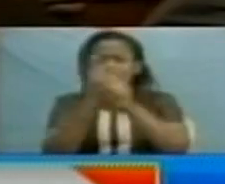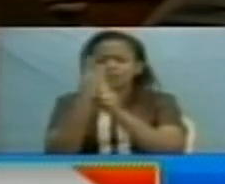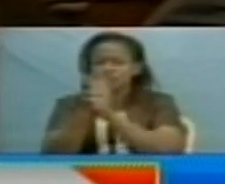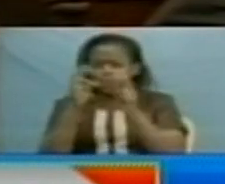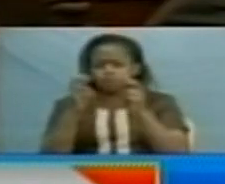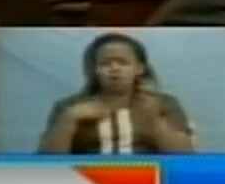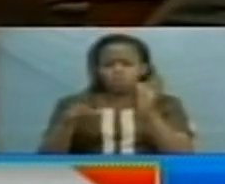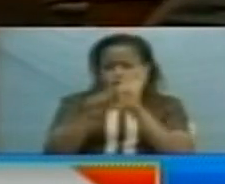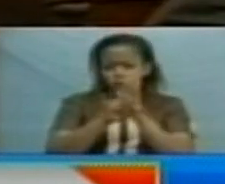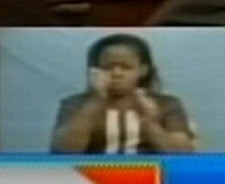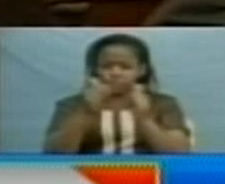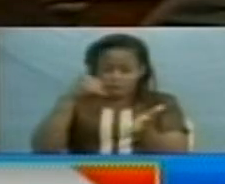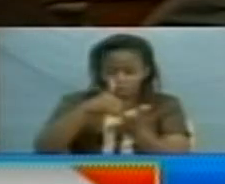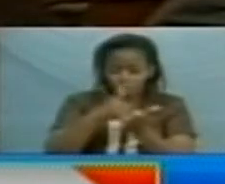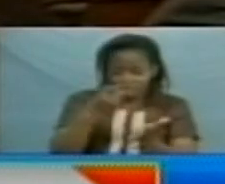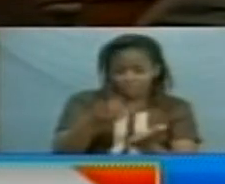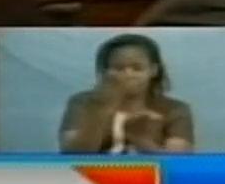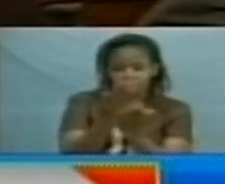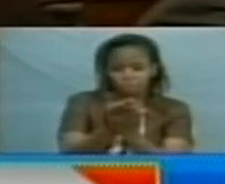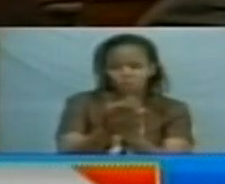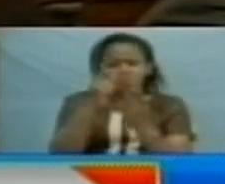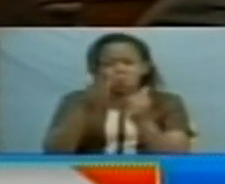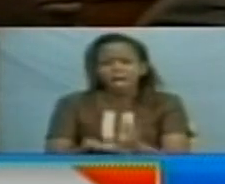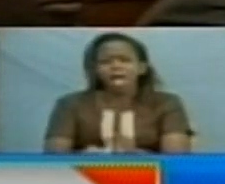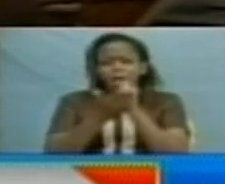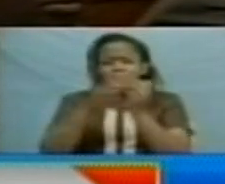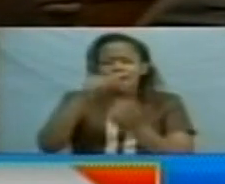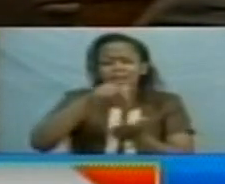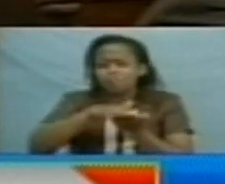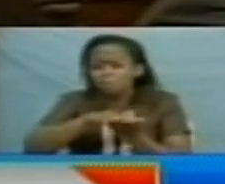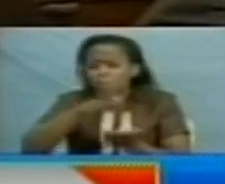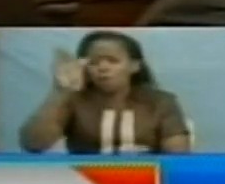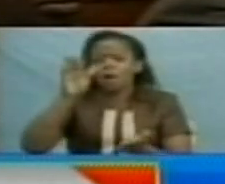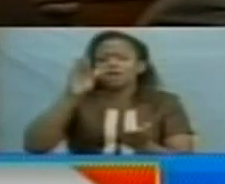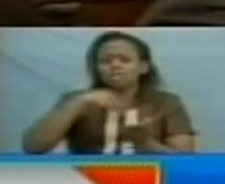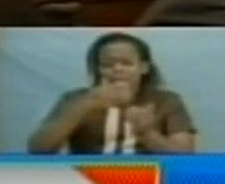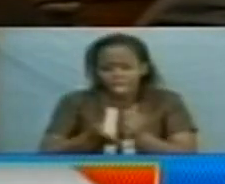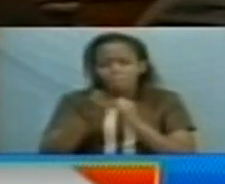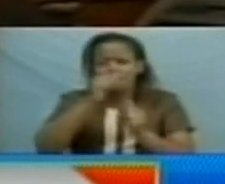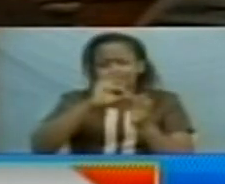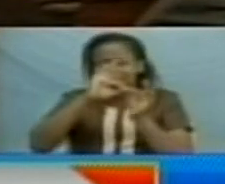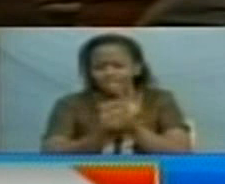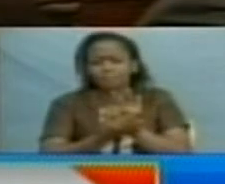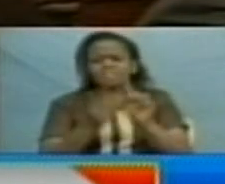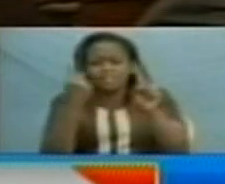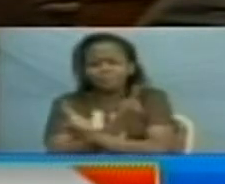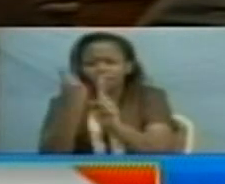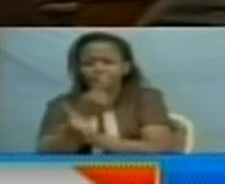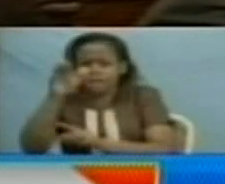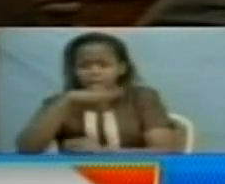us in the petition. You helped us immensely in the interpretation of the relevant provisions of the